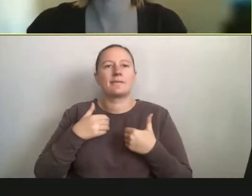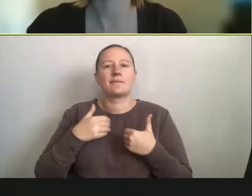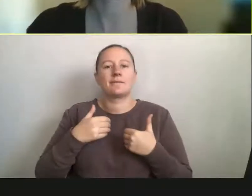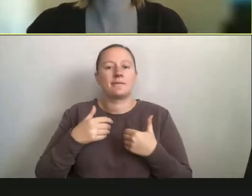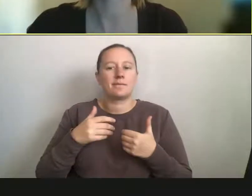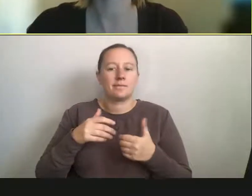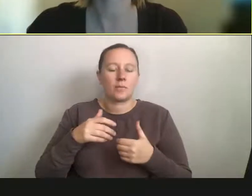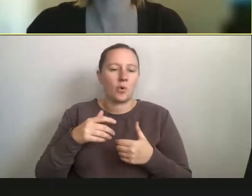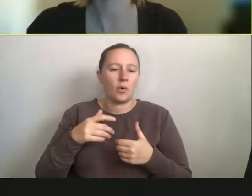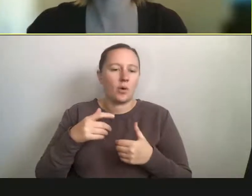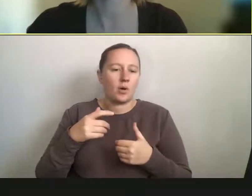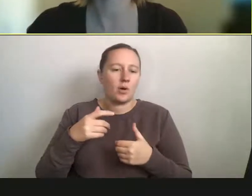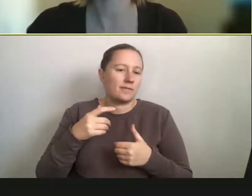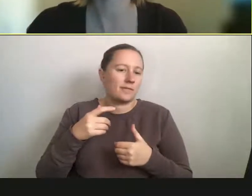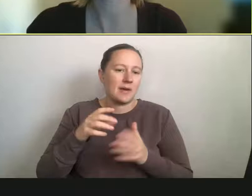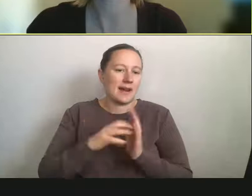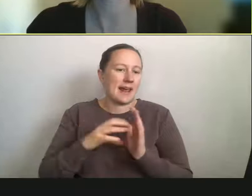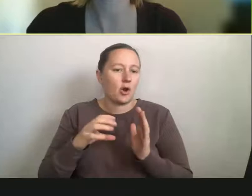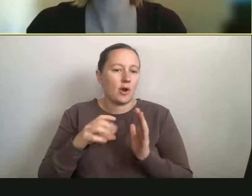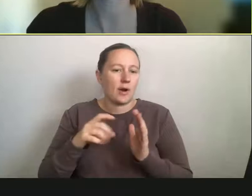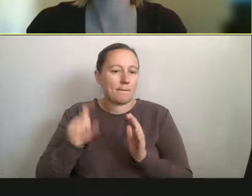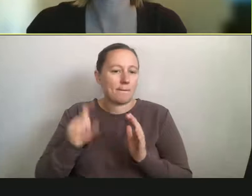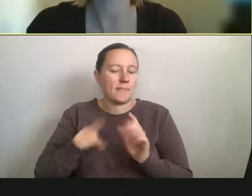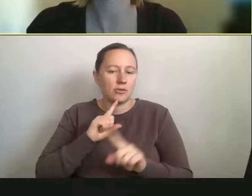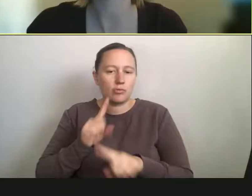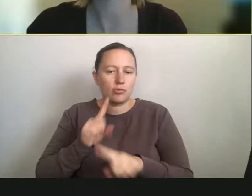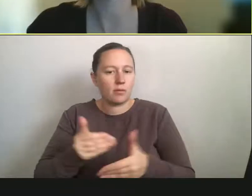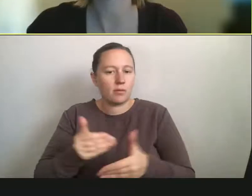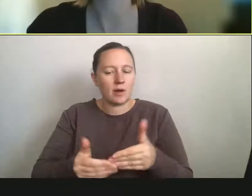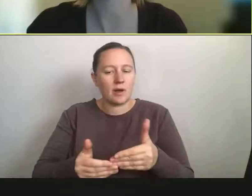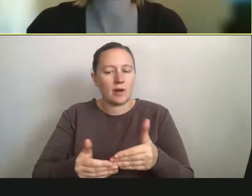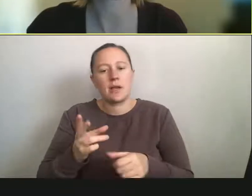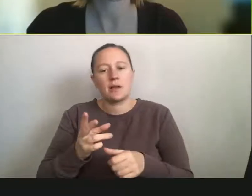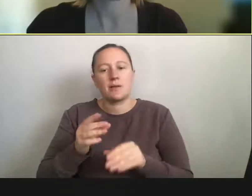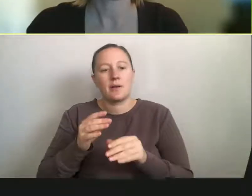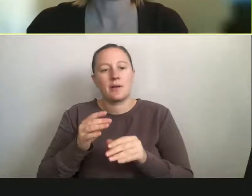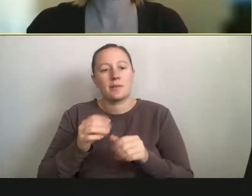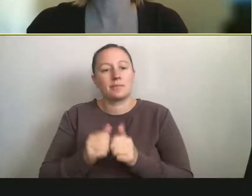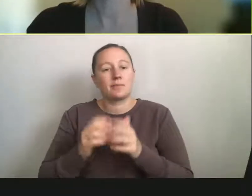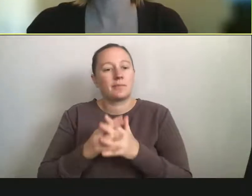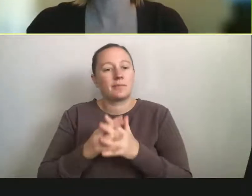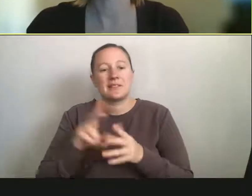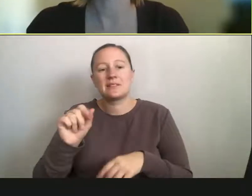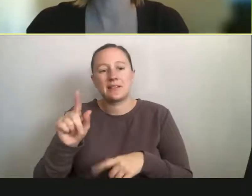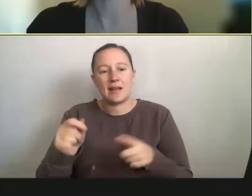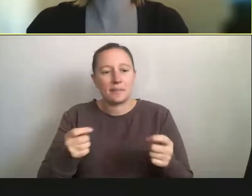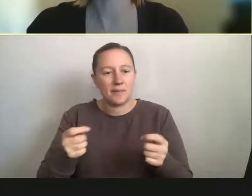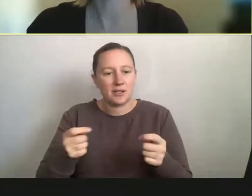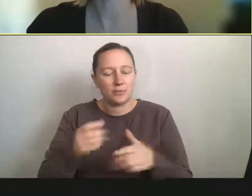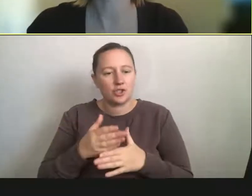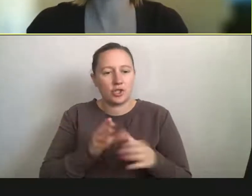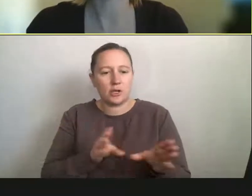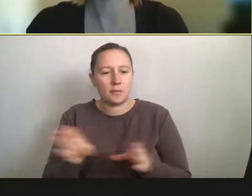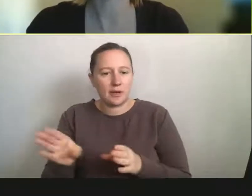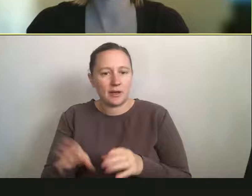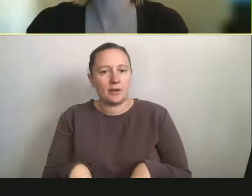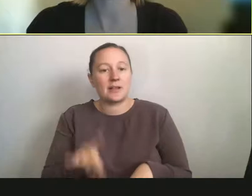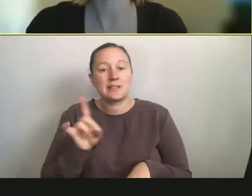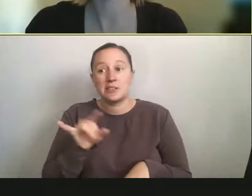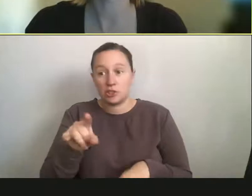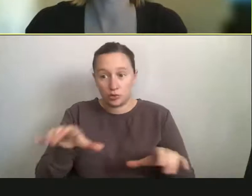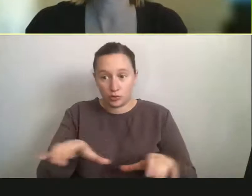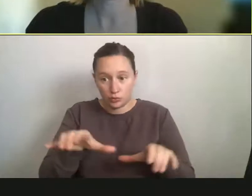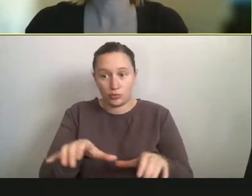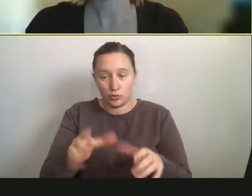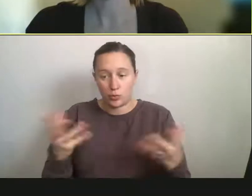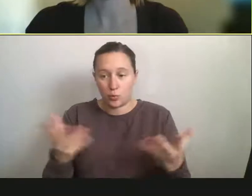report on the progress and really implementing your approved data management and sharing plan, and reporting on, did you do what you said